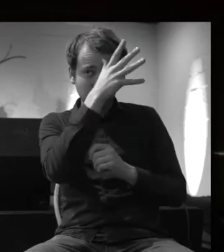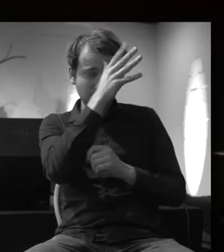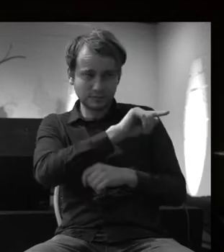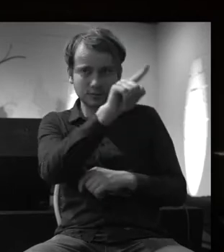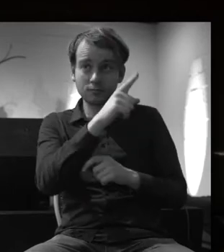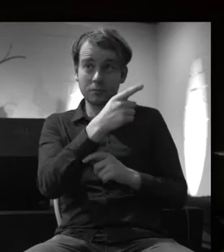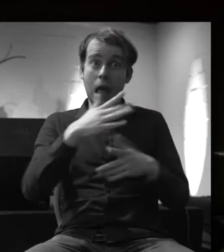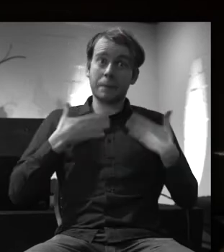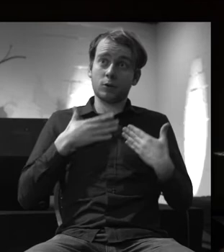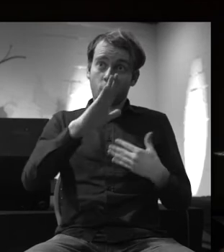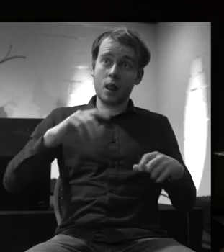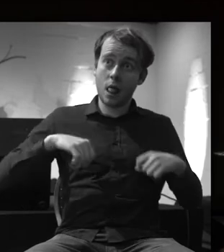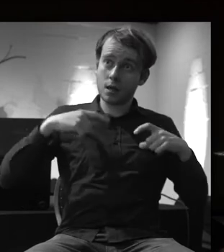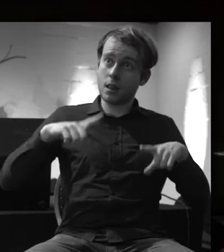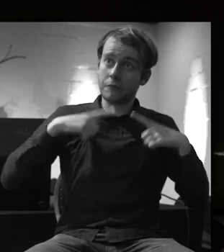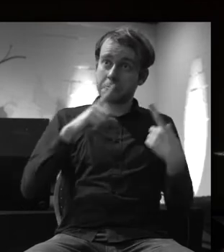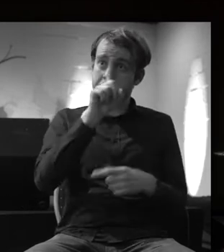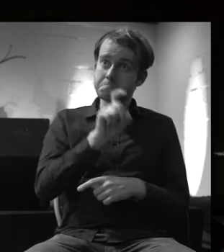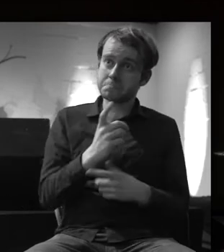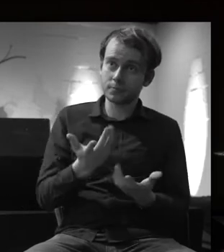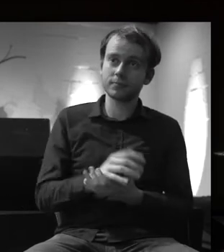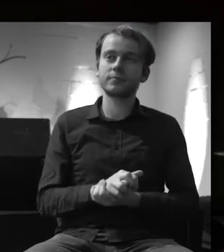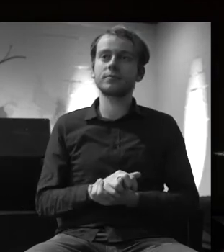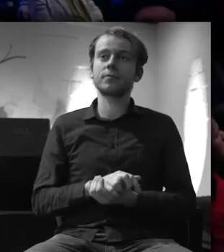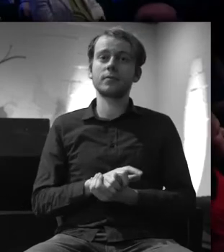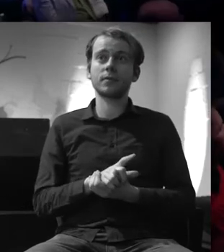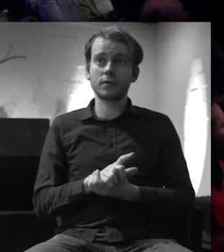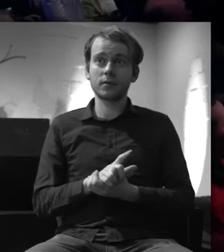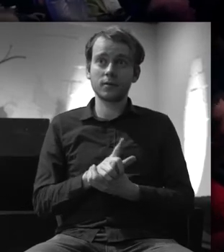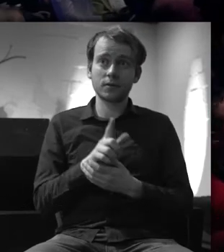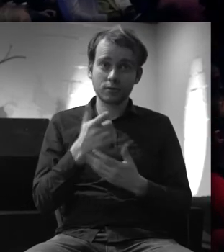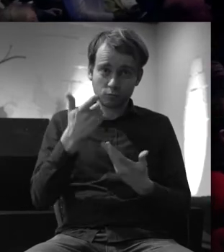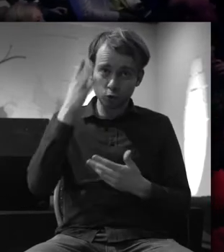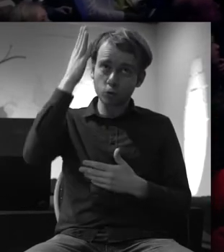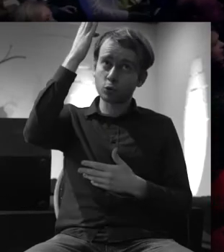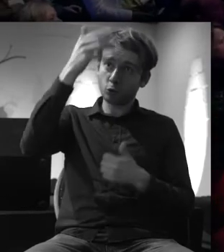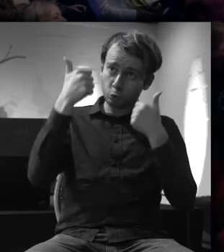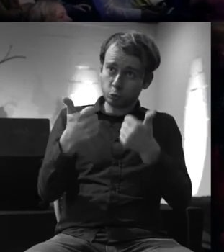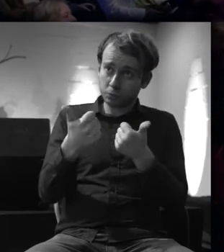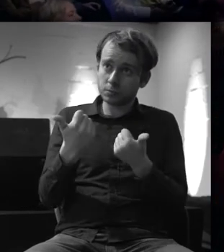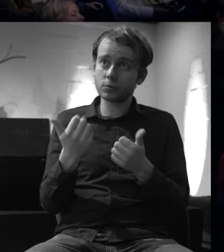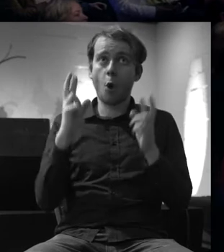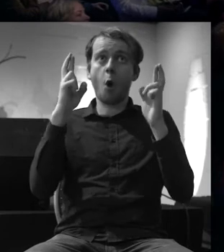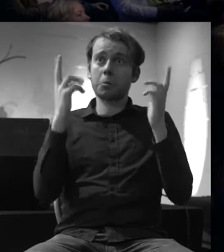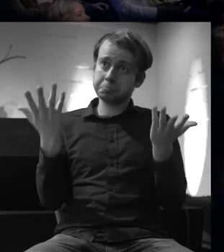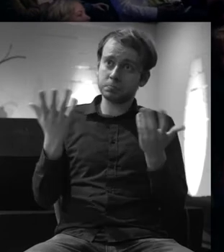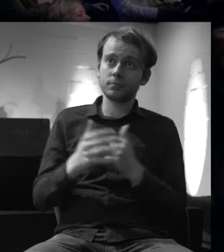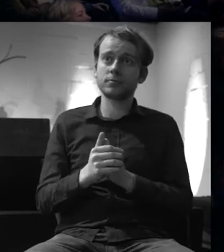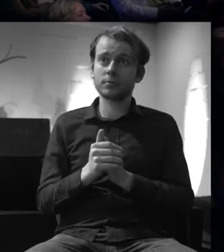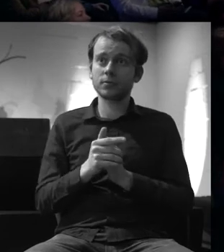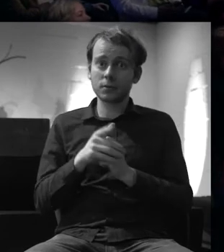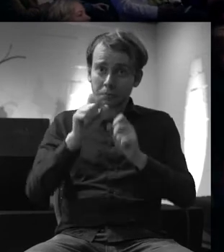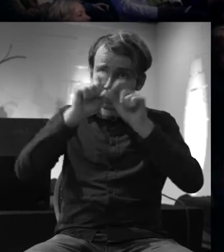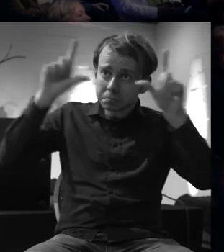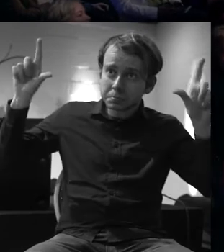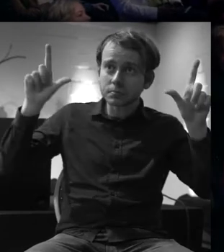bit the guy is lunatic or crazy or whatever, but he had this real seriousness in his eye. So I didn't tell him about that I'm having